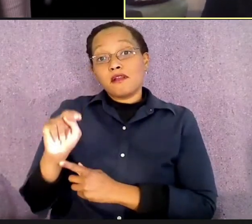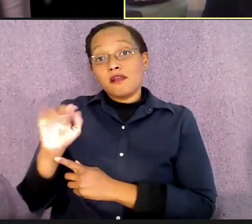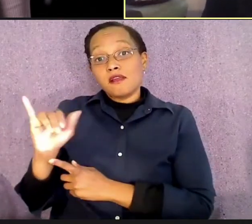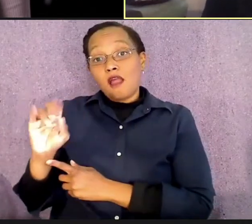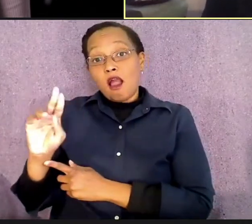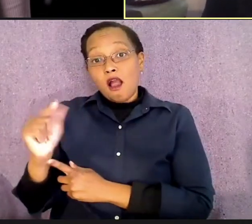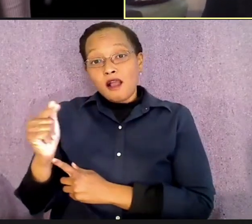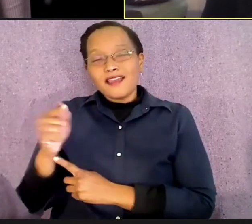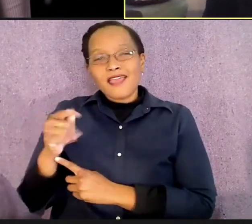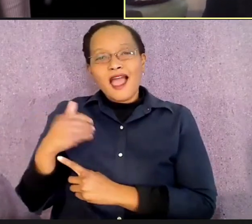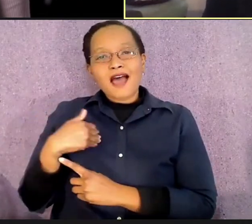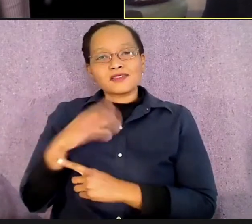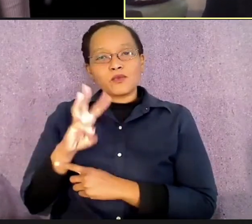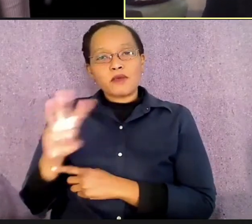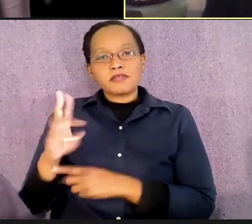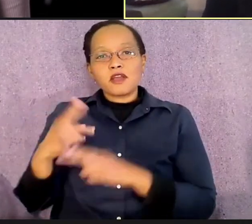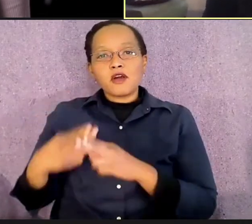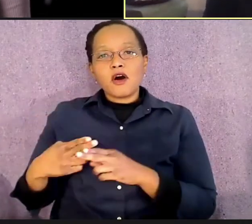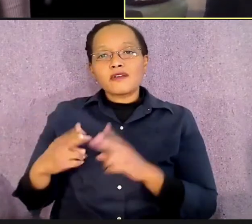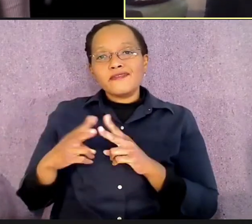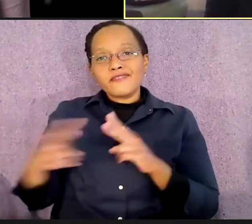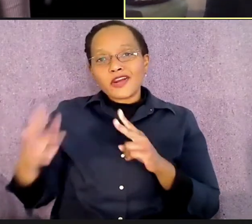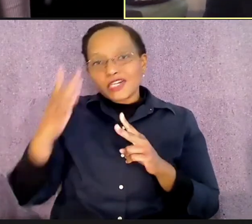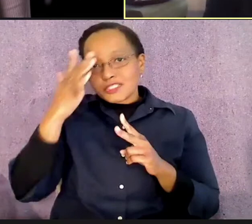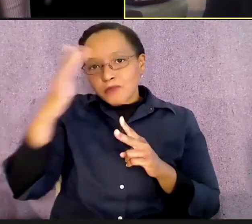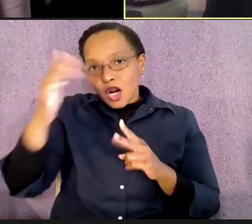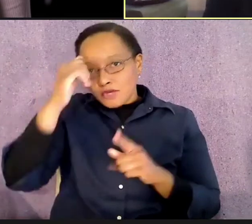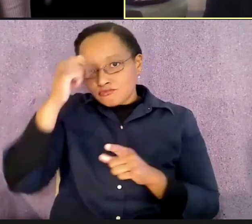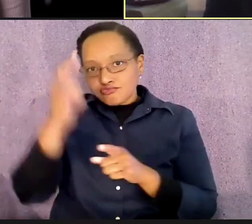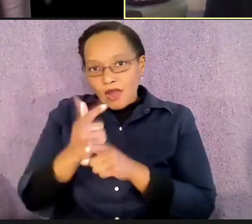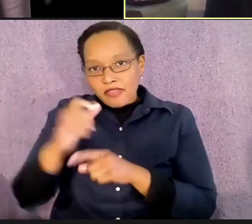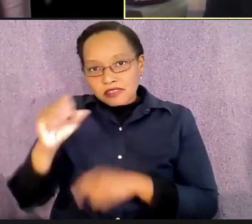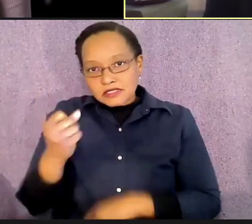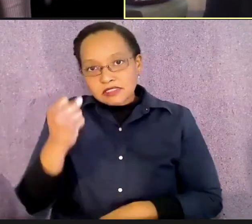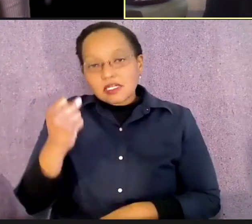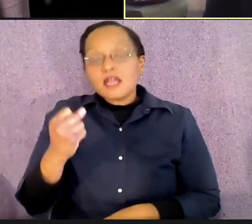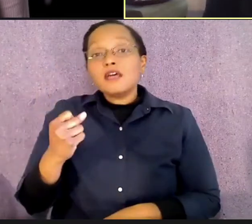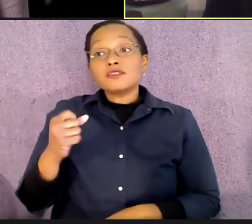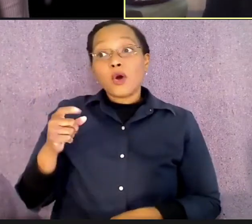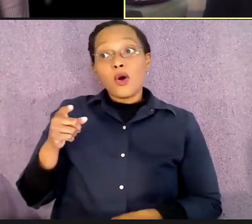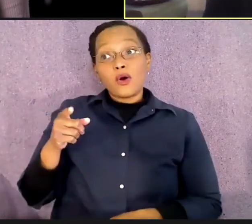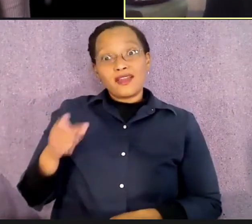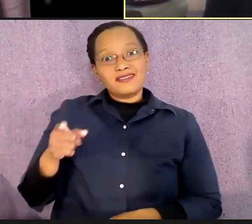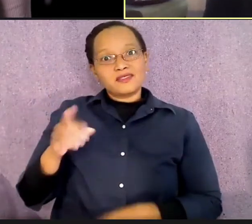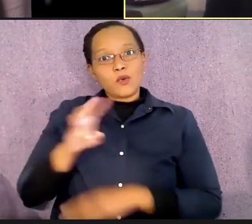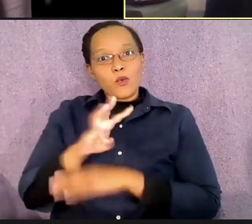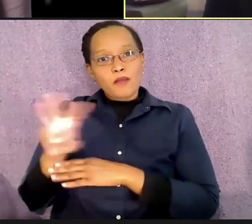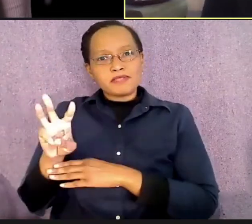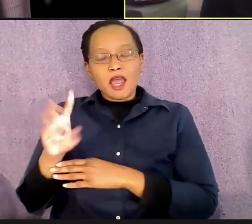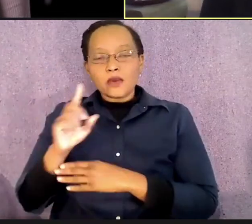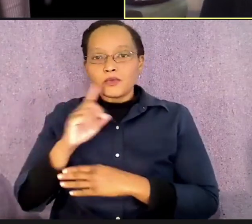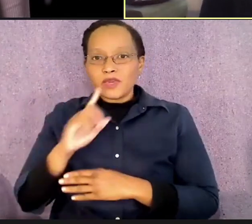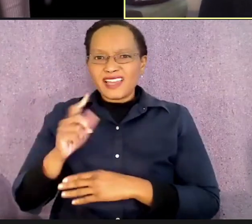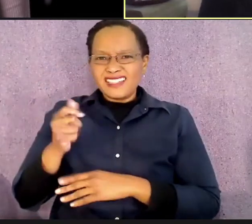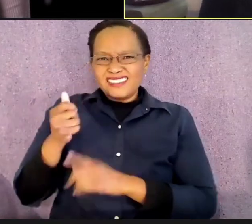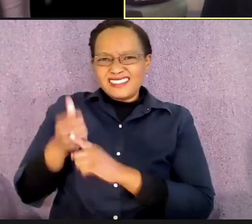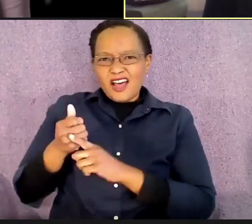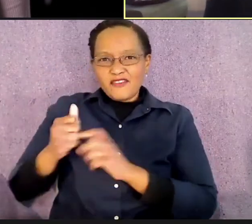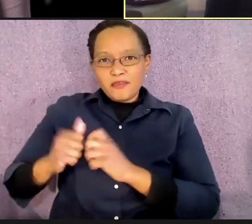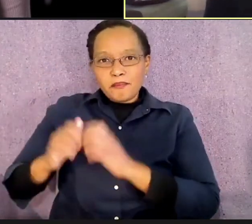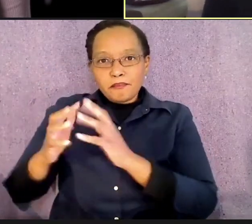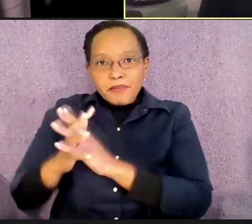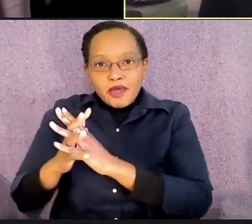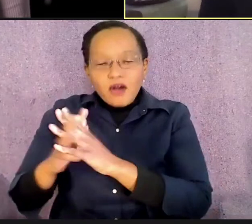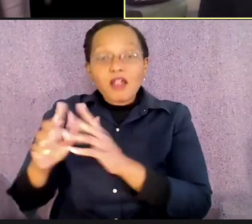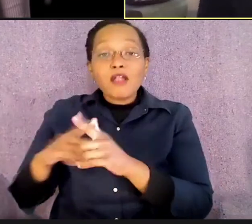it's certainly a journalism website and it's certainly an opinion website. And he built it himself, and then later got bought by another site that was like, "Oh, we need some